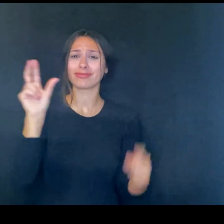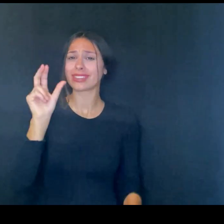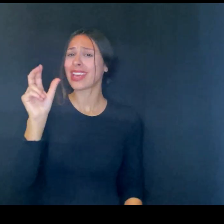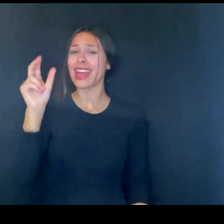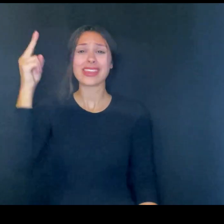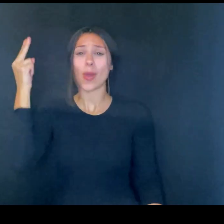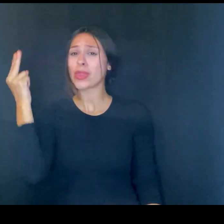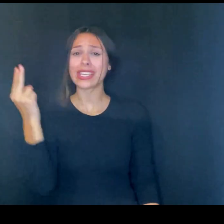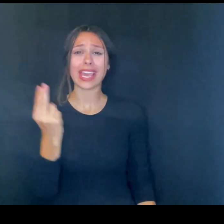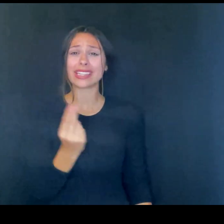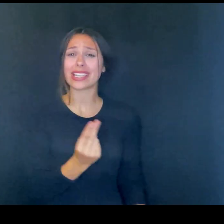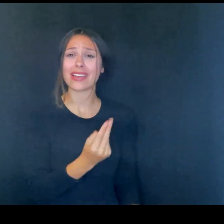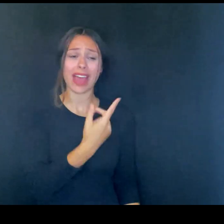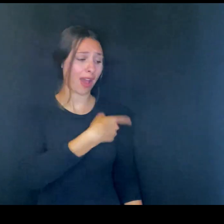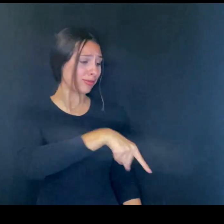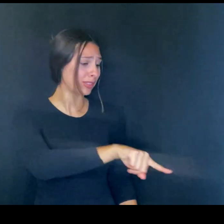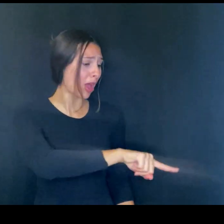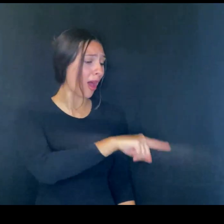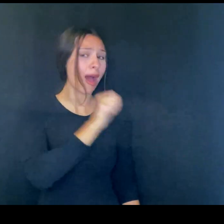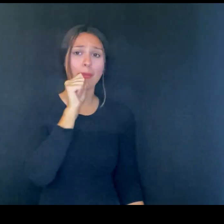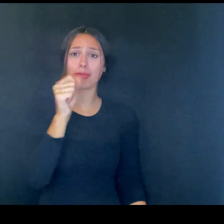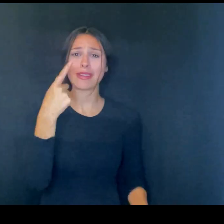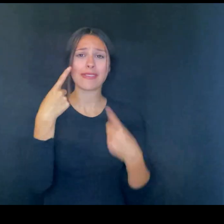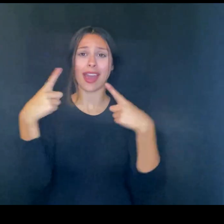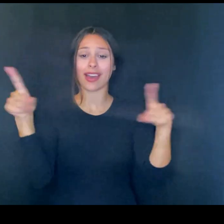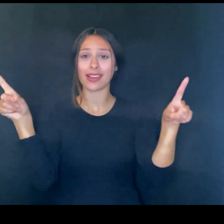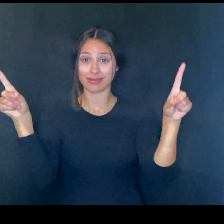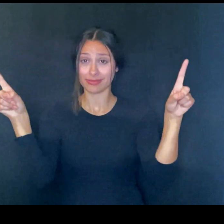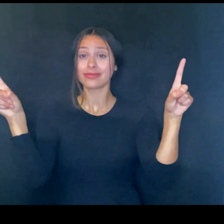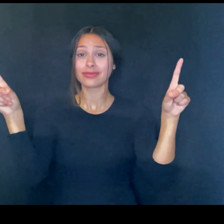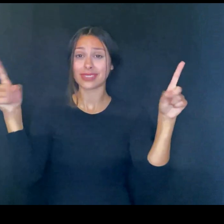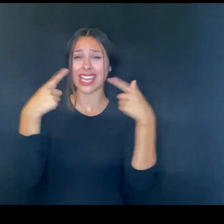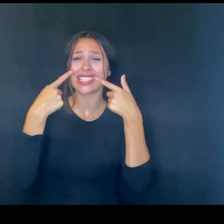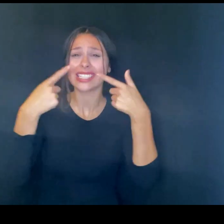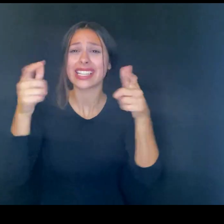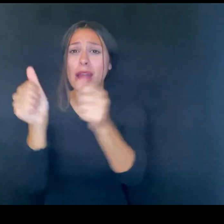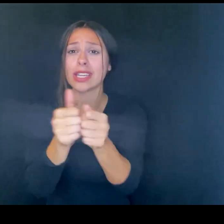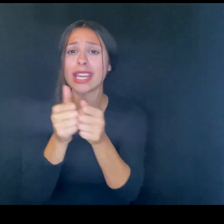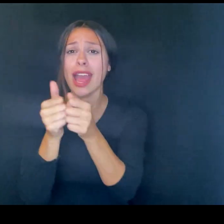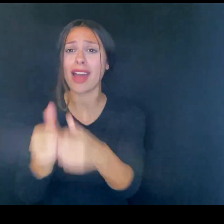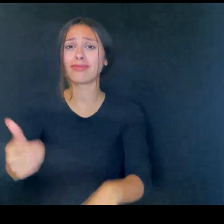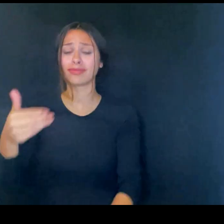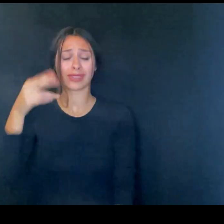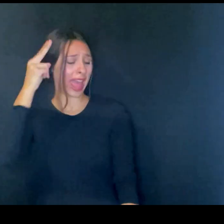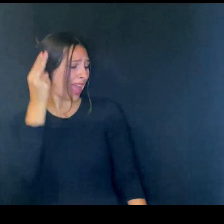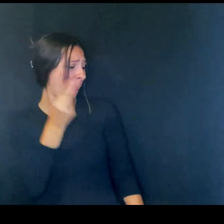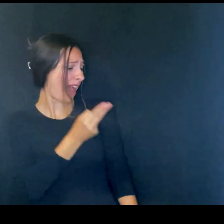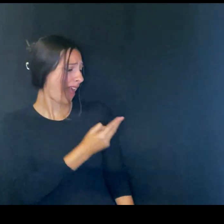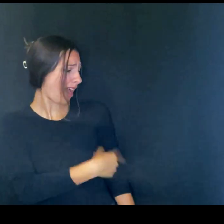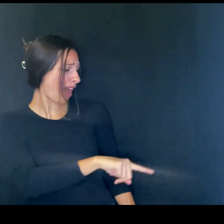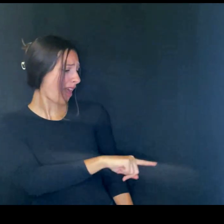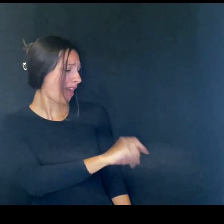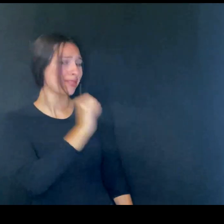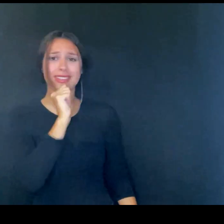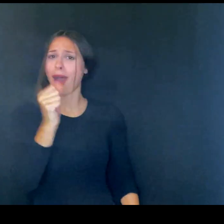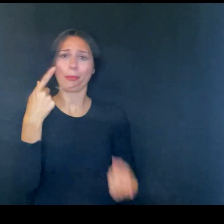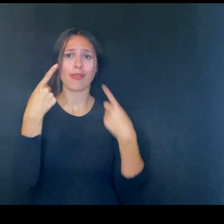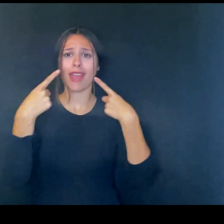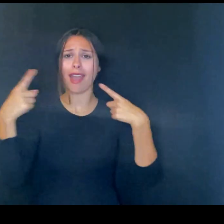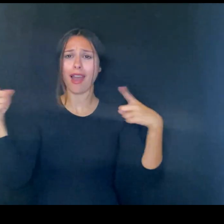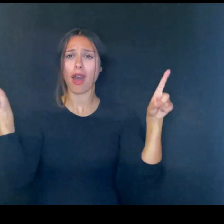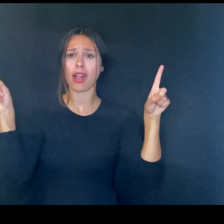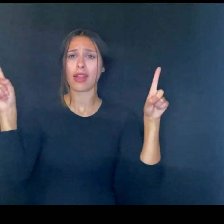that out. No, the gates of hell. Can we declare that as a family today? Come on. No, the gates of hell will not